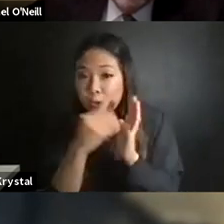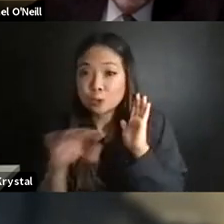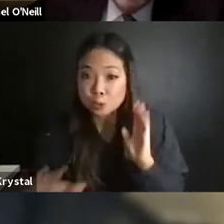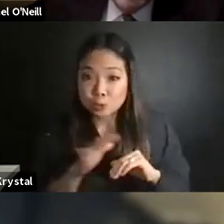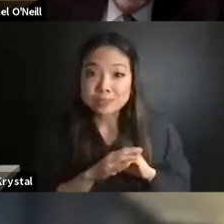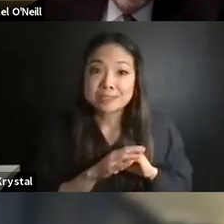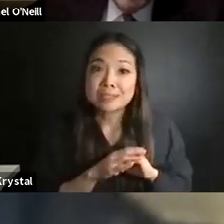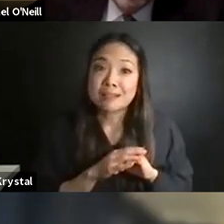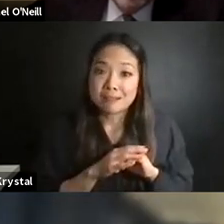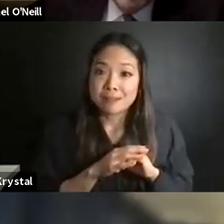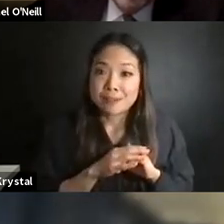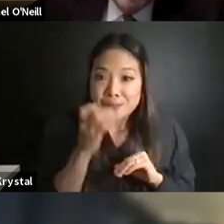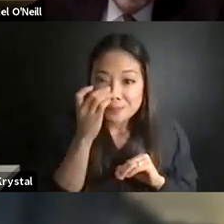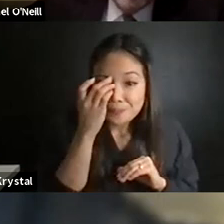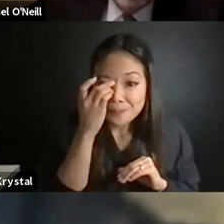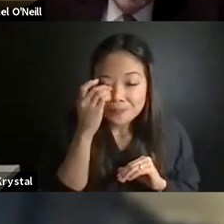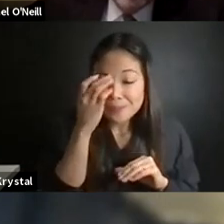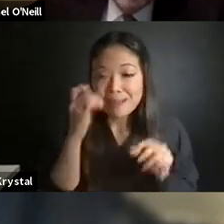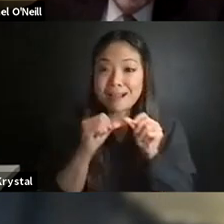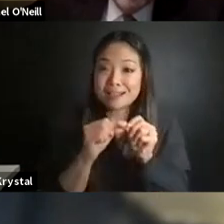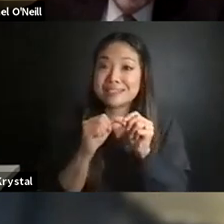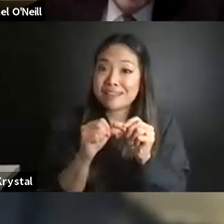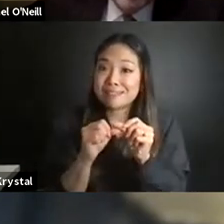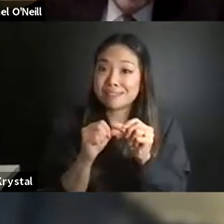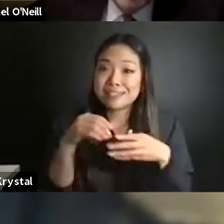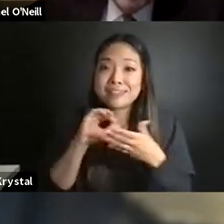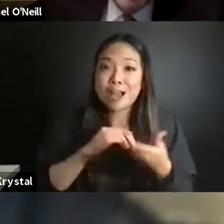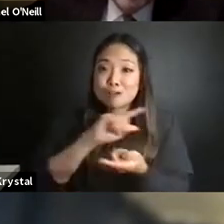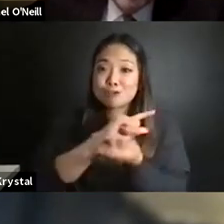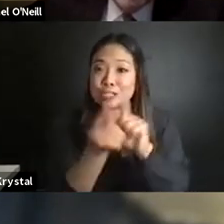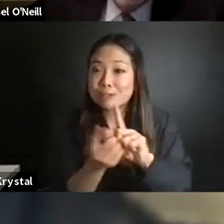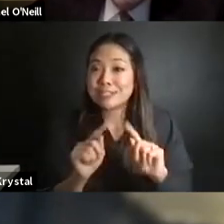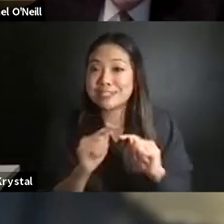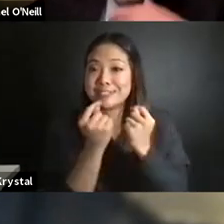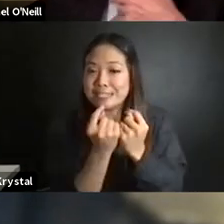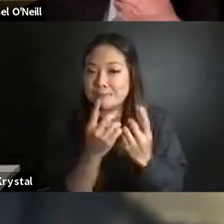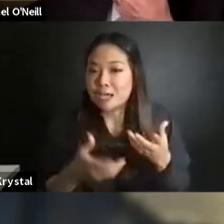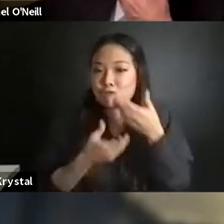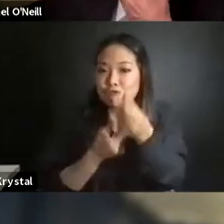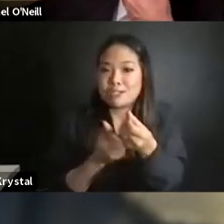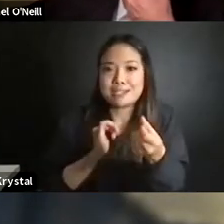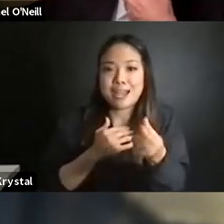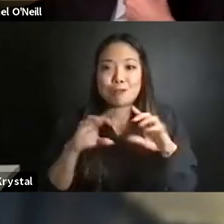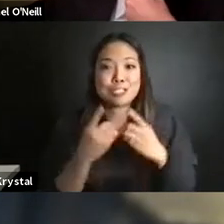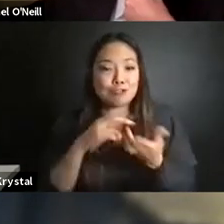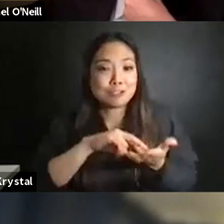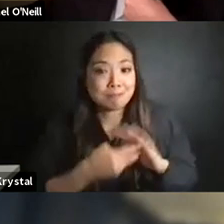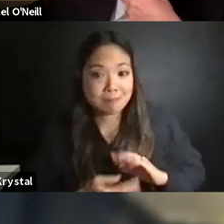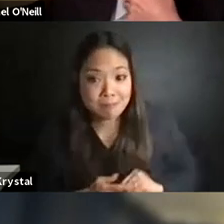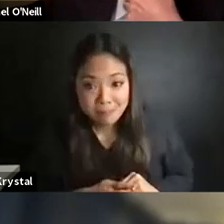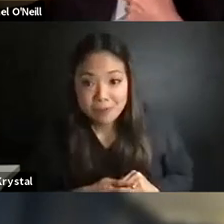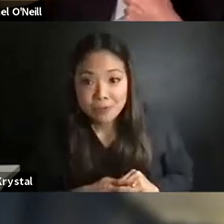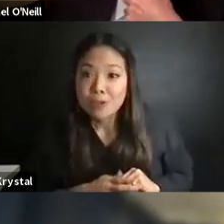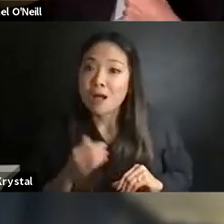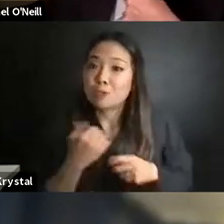for everyone in the building continuity on our transformation team and trust in the district's intentions i ask this committee committee ensure that the district